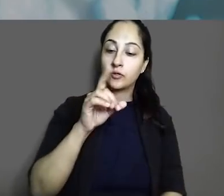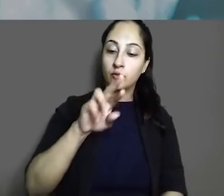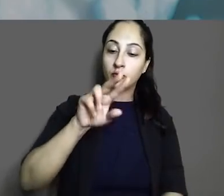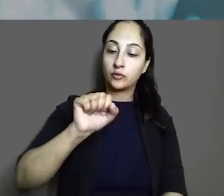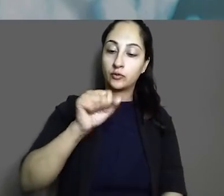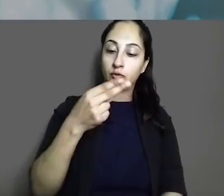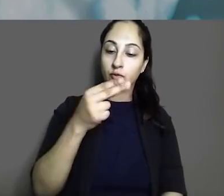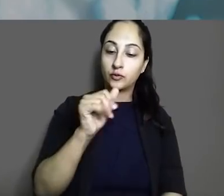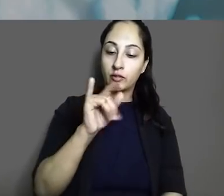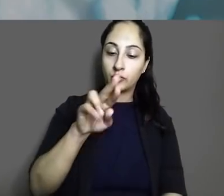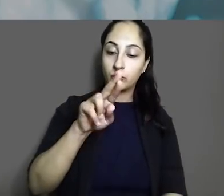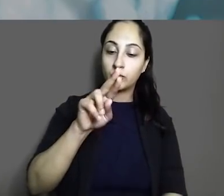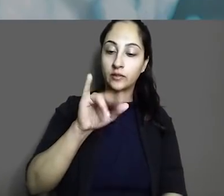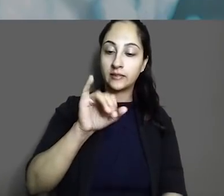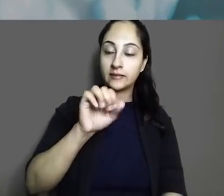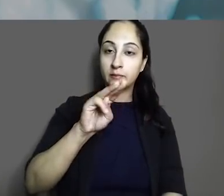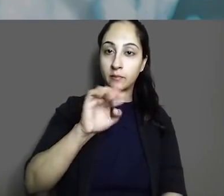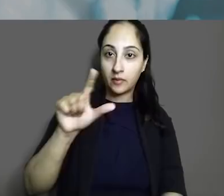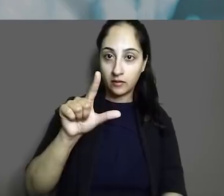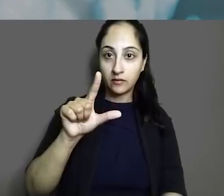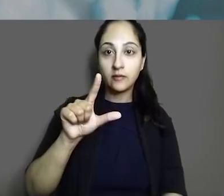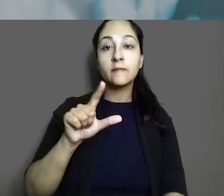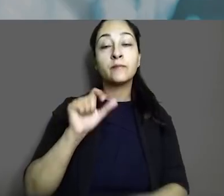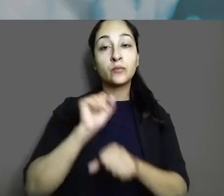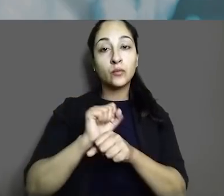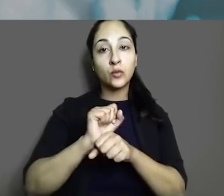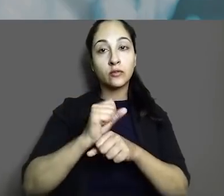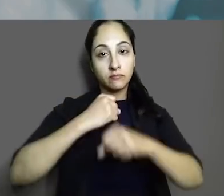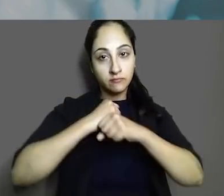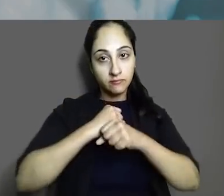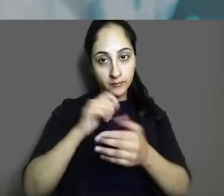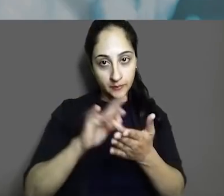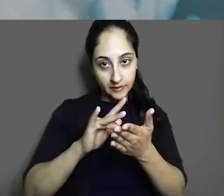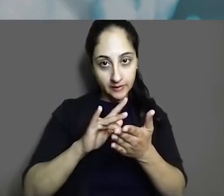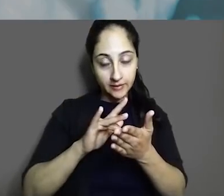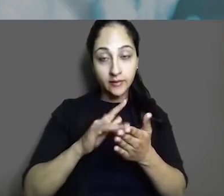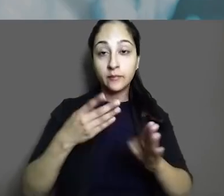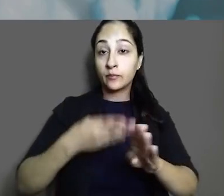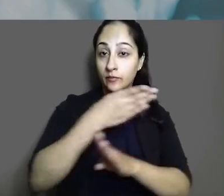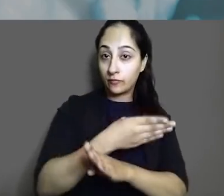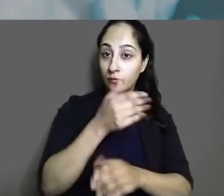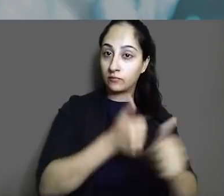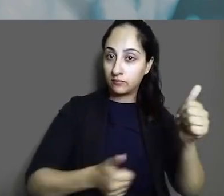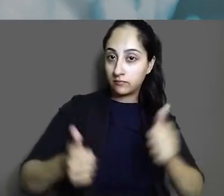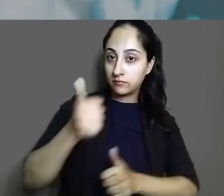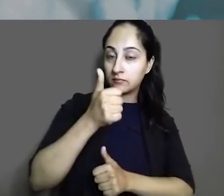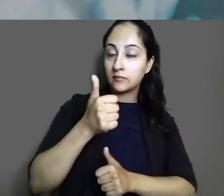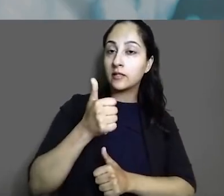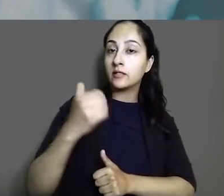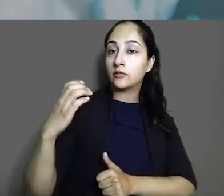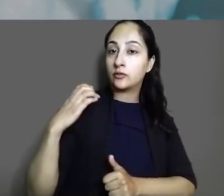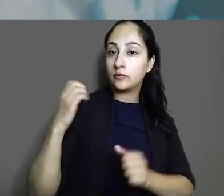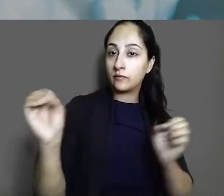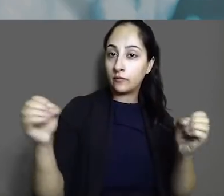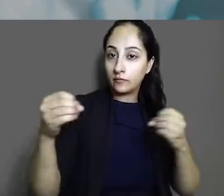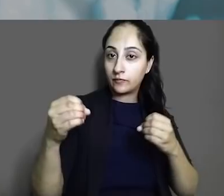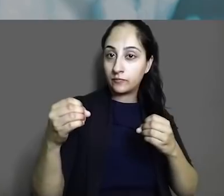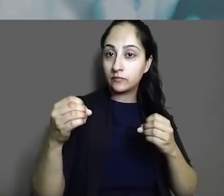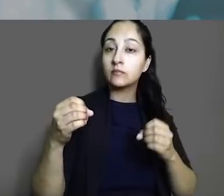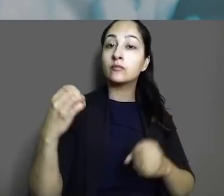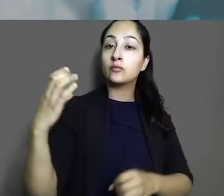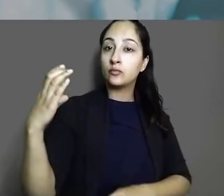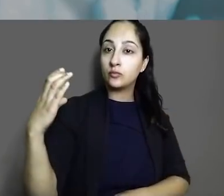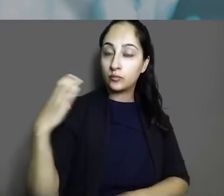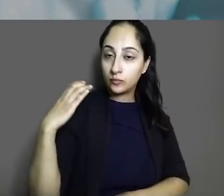Dr. Shahinur Ismail is a Royal College specialist in public health and preventative medicine and the former Deputy Chief Medical Officer of